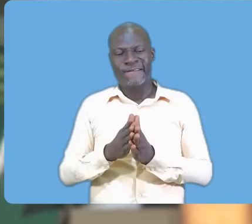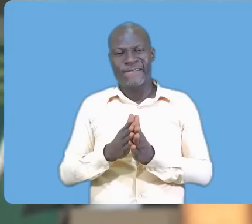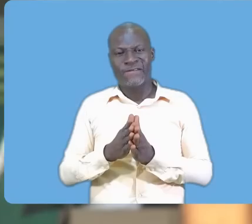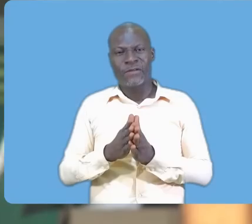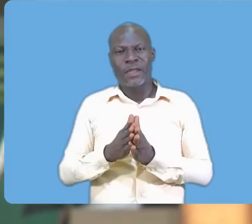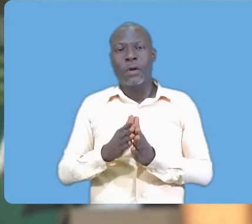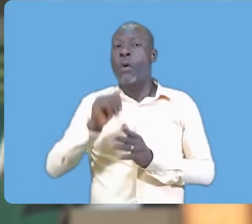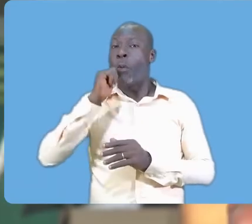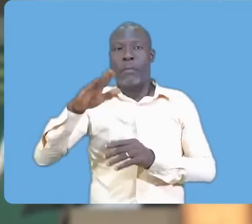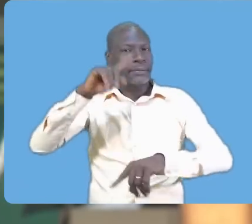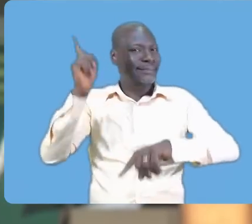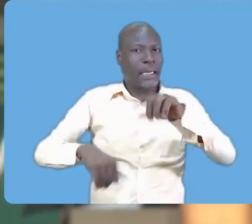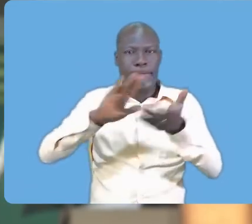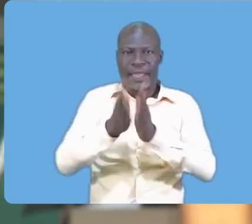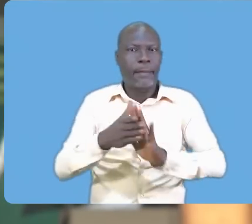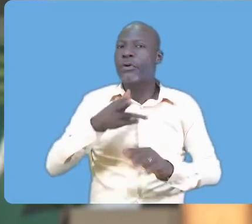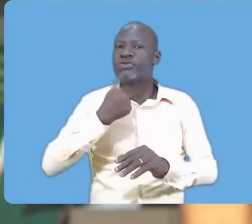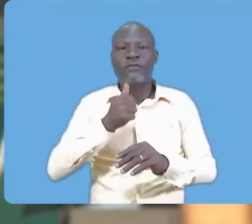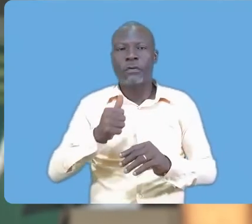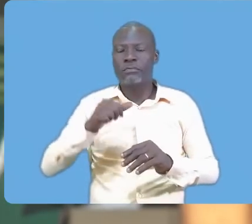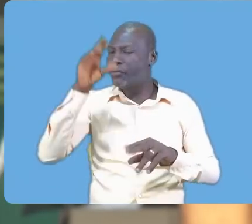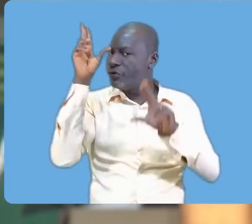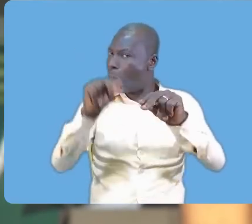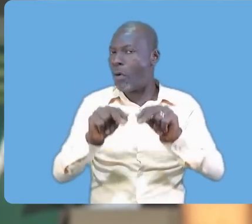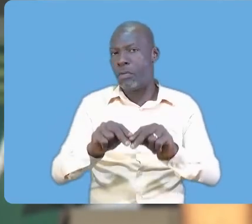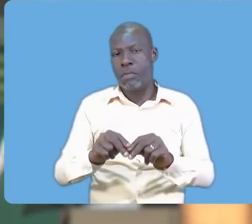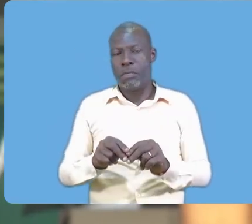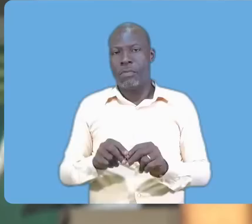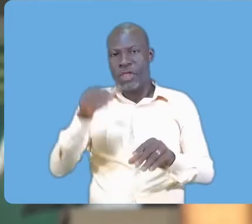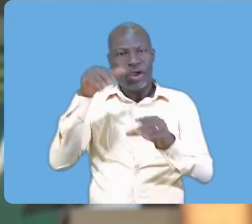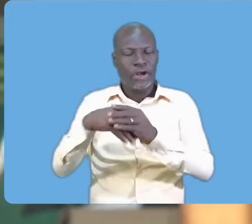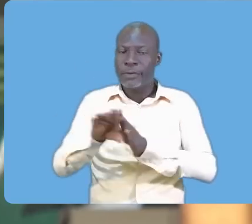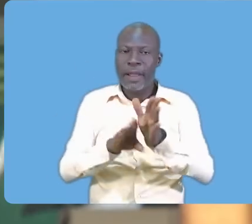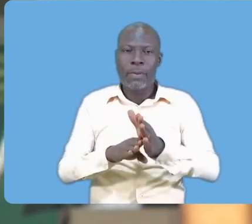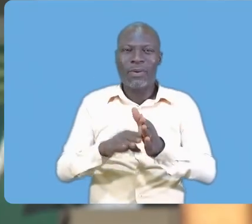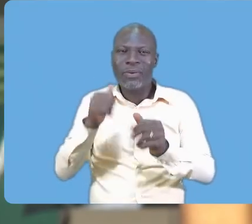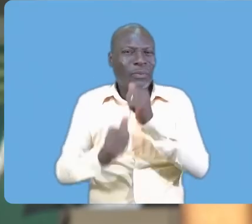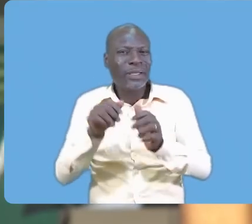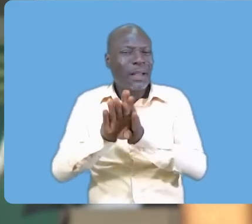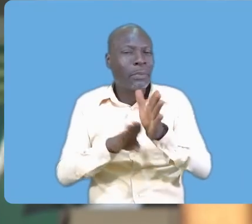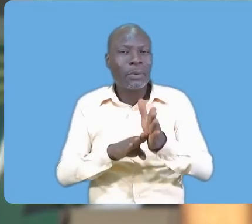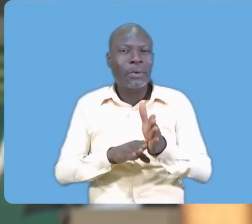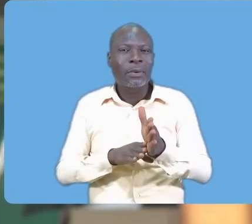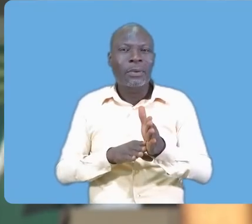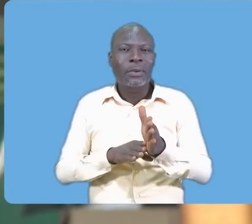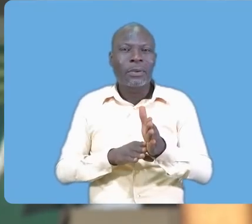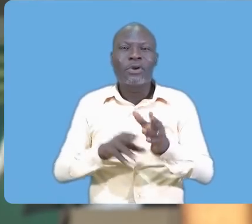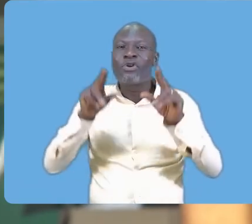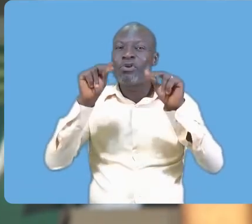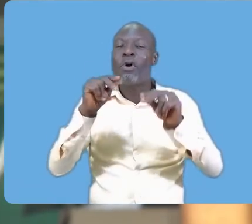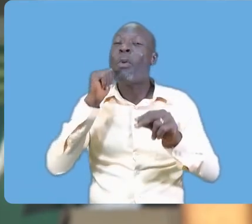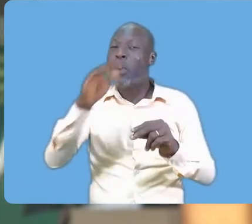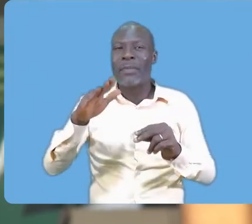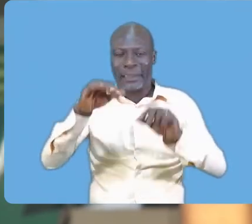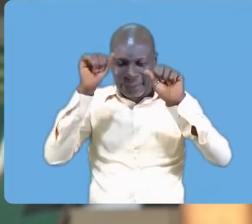sorry. Now, Ben, cut a chin or bat, yeah, so I know what I saw them all. Bible, Ben, how do you, Juma? Who crack